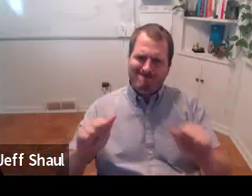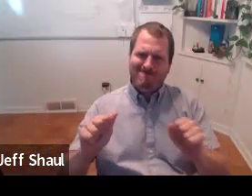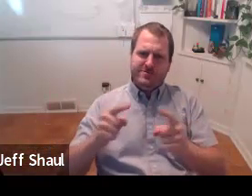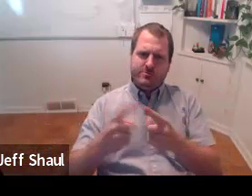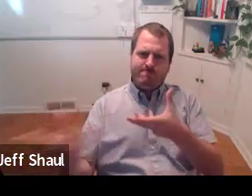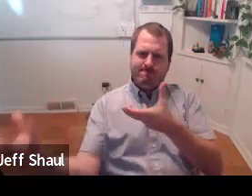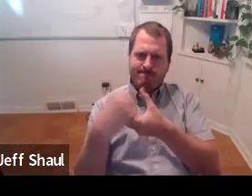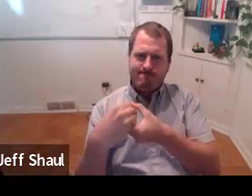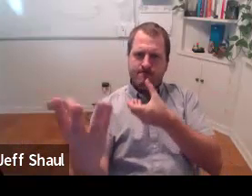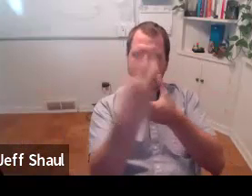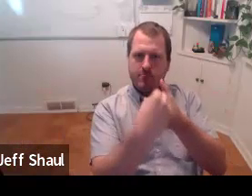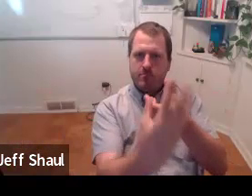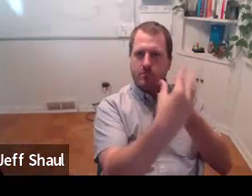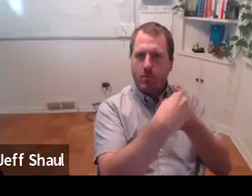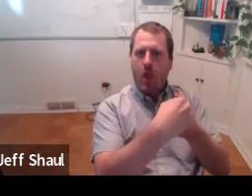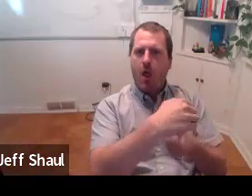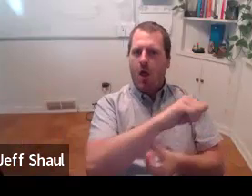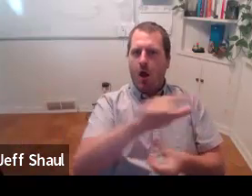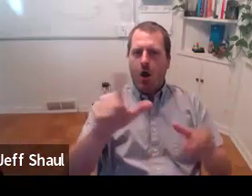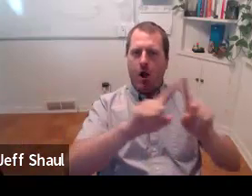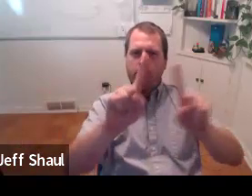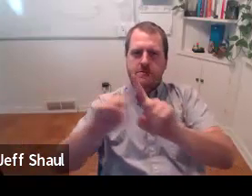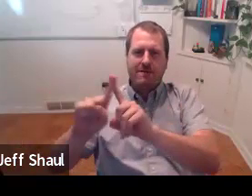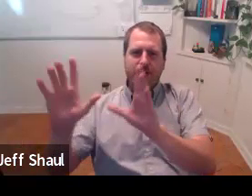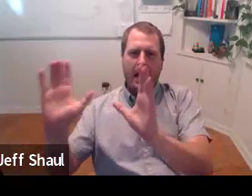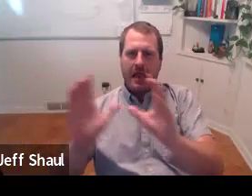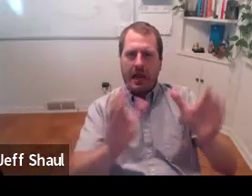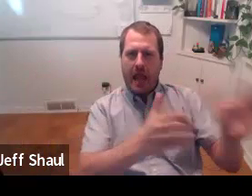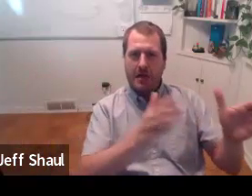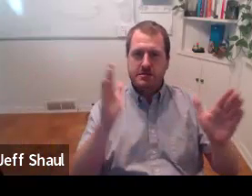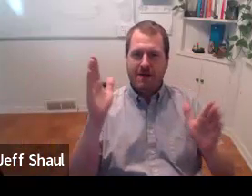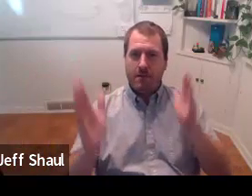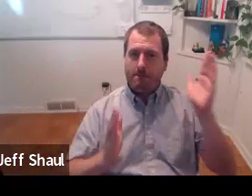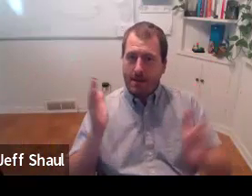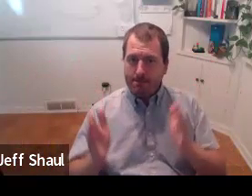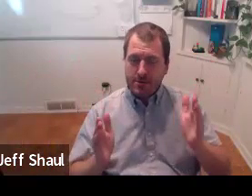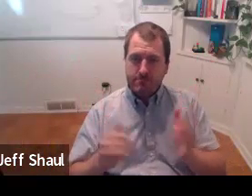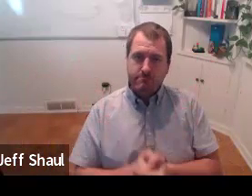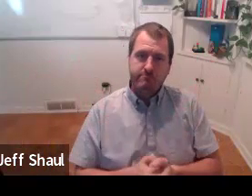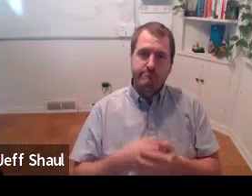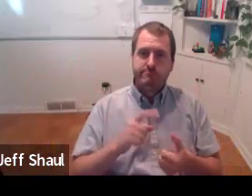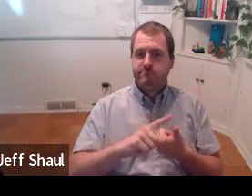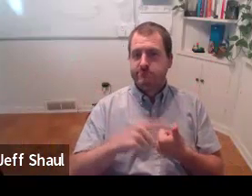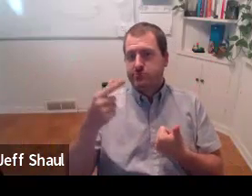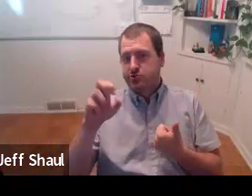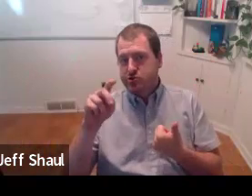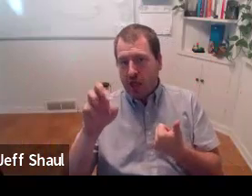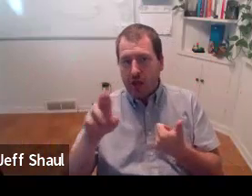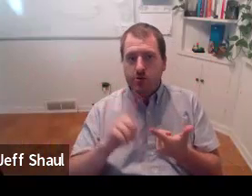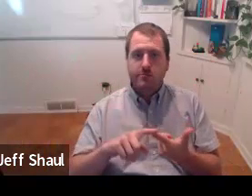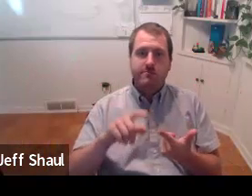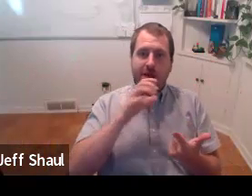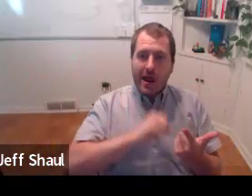So the data sets need to be inclusive and include all different classes of signing,